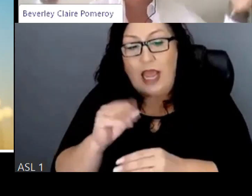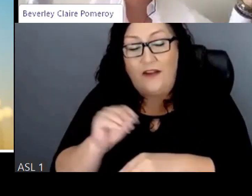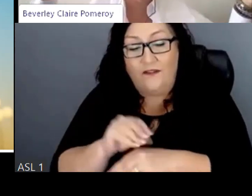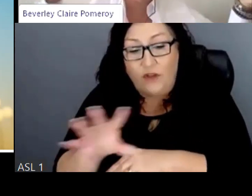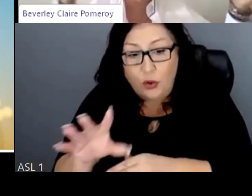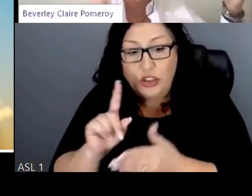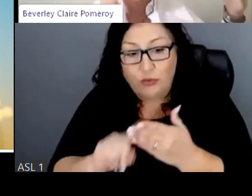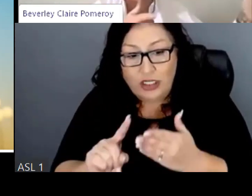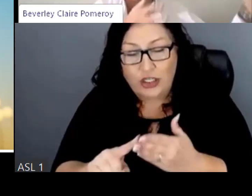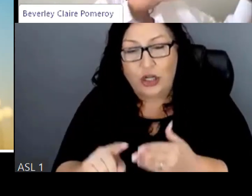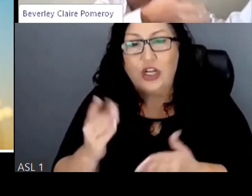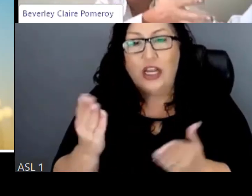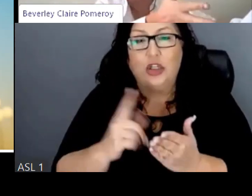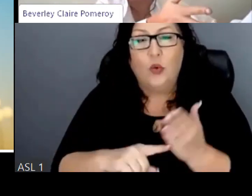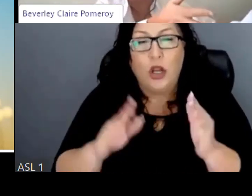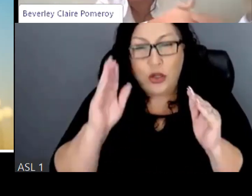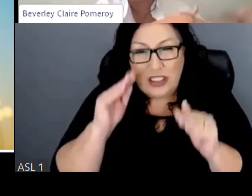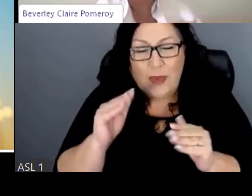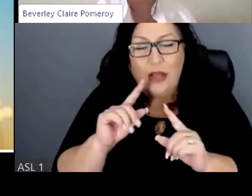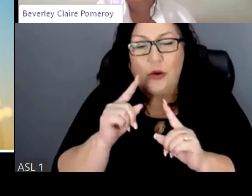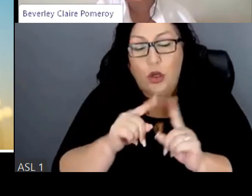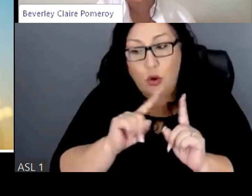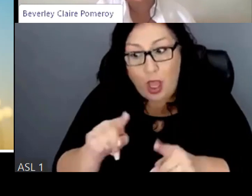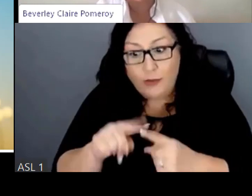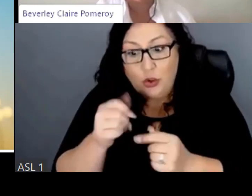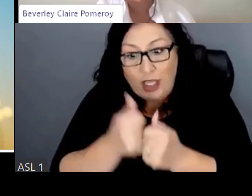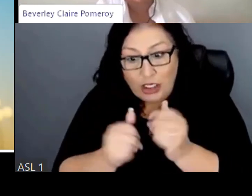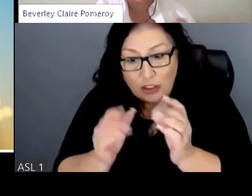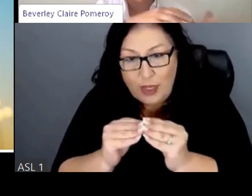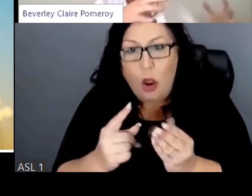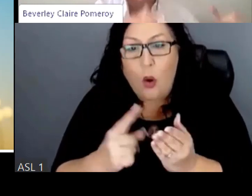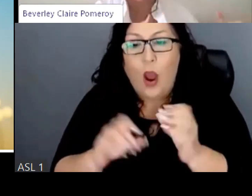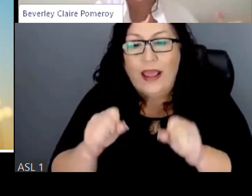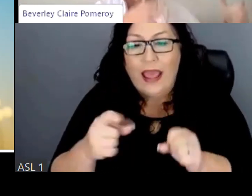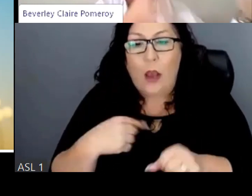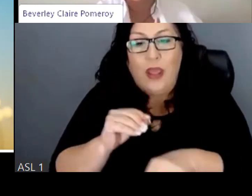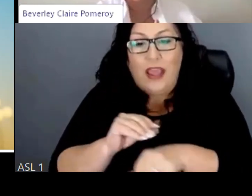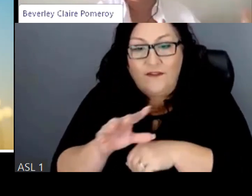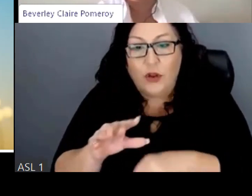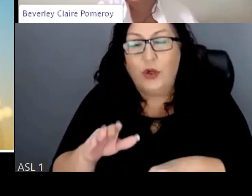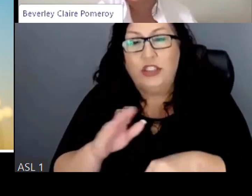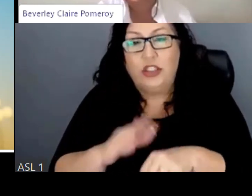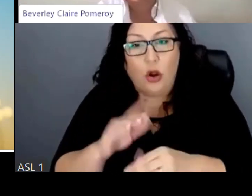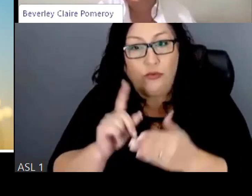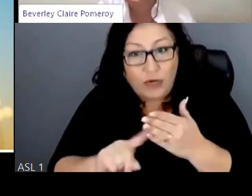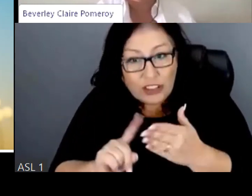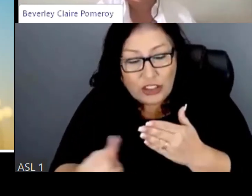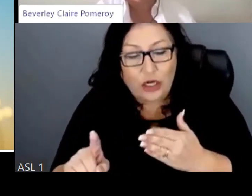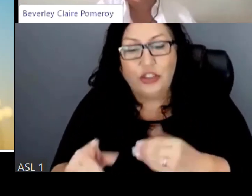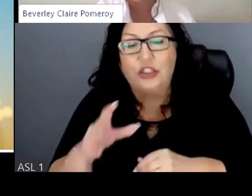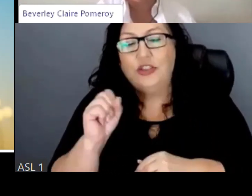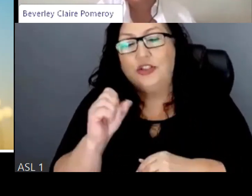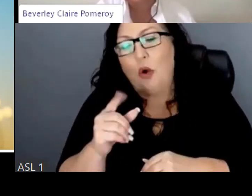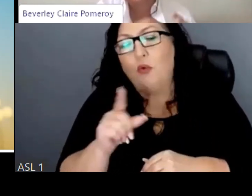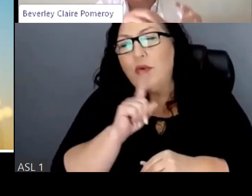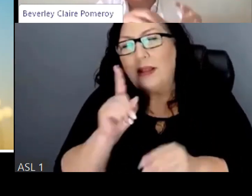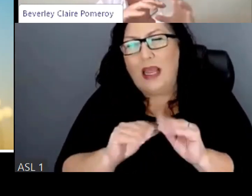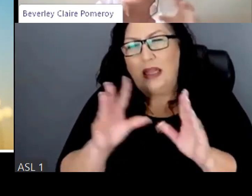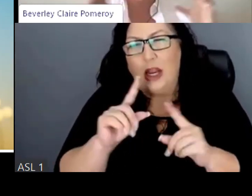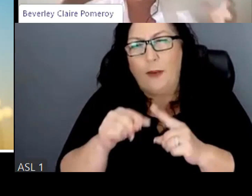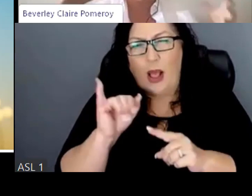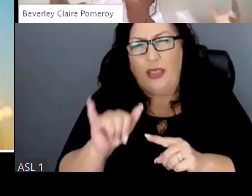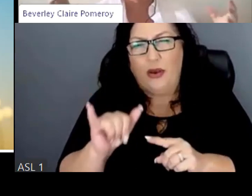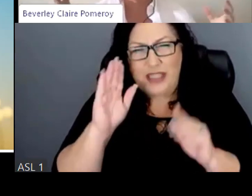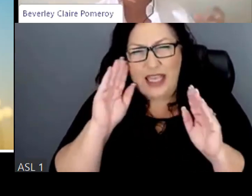our limitations. Here's what you're going to expect when you come to each meeting. What can we influence in research priorities. And so really